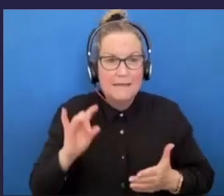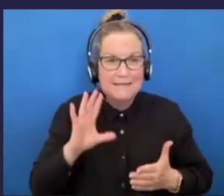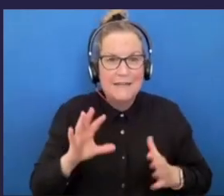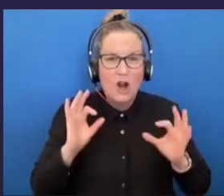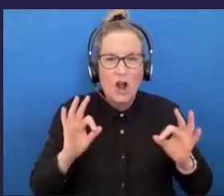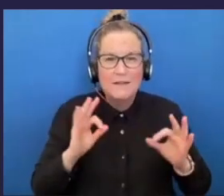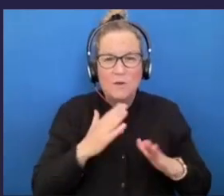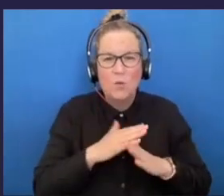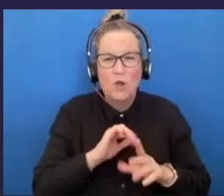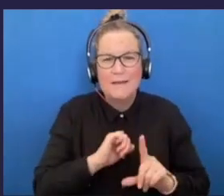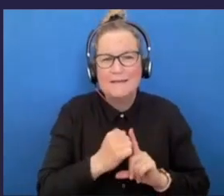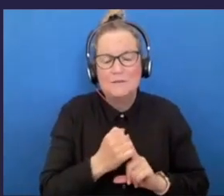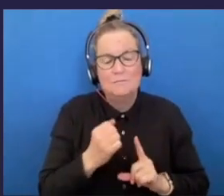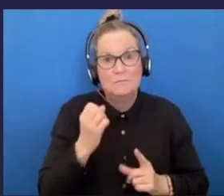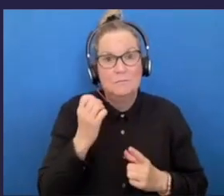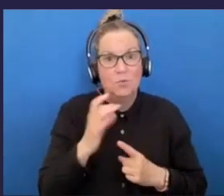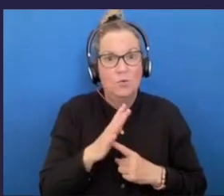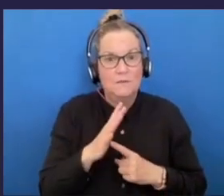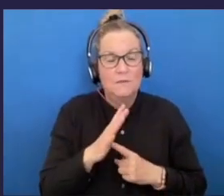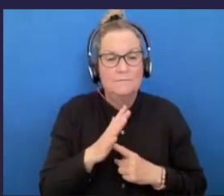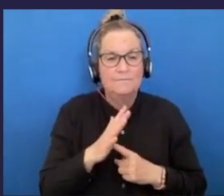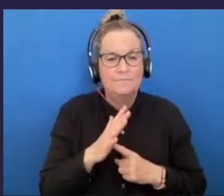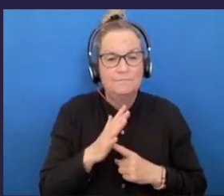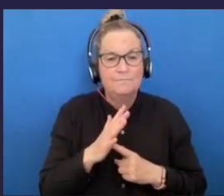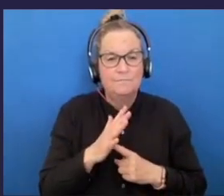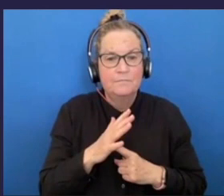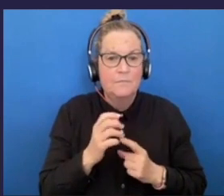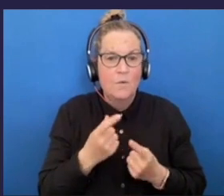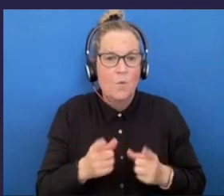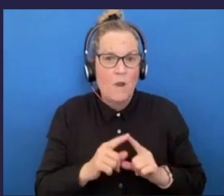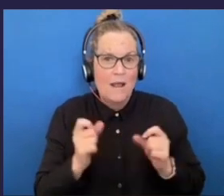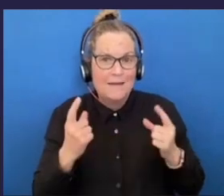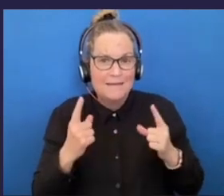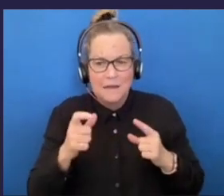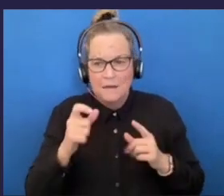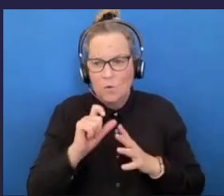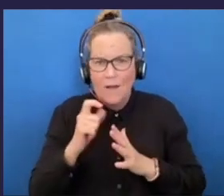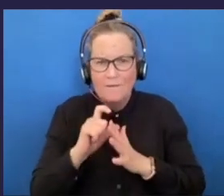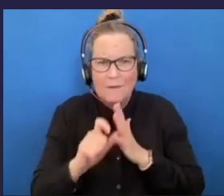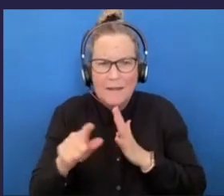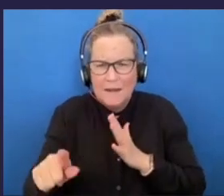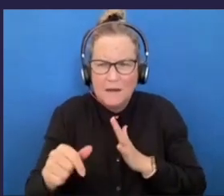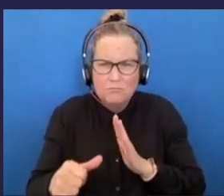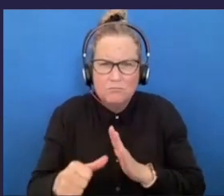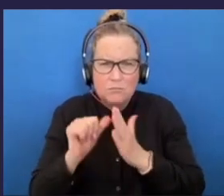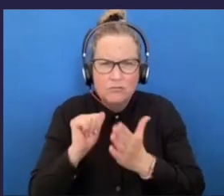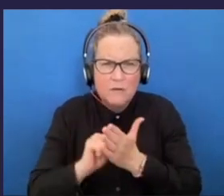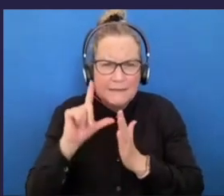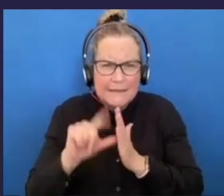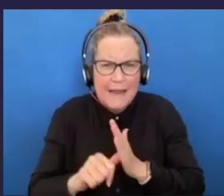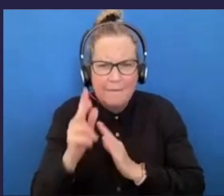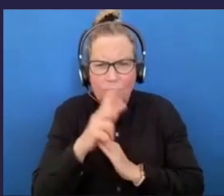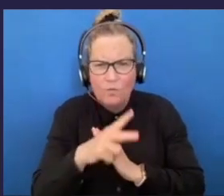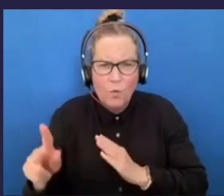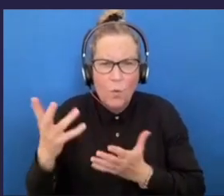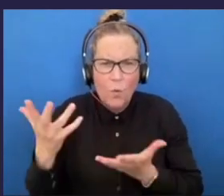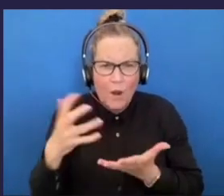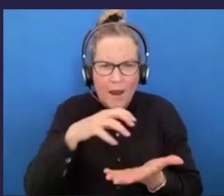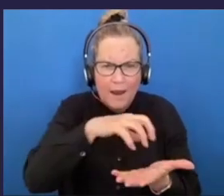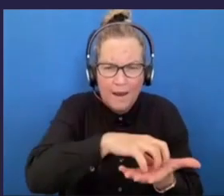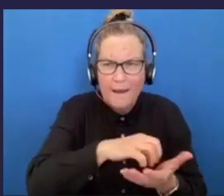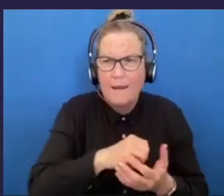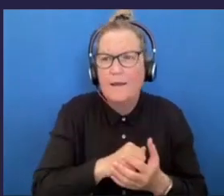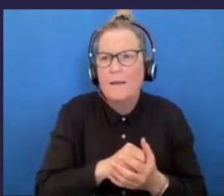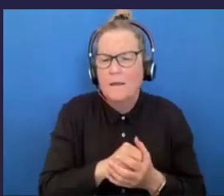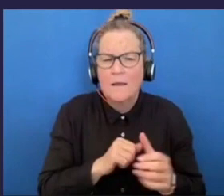We understand what is going to be optimum for the person with the disability in terms of the time, the frequency, the location, where they